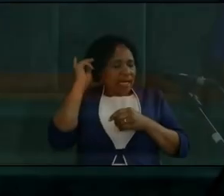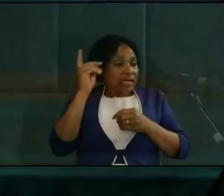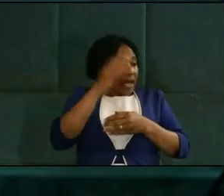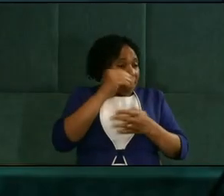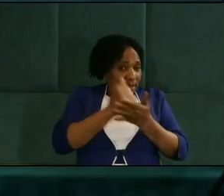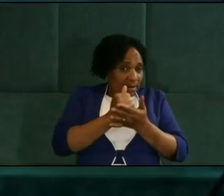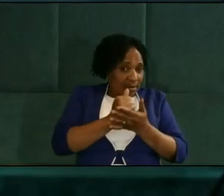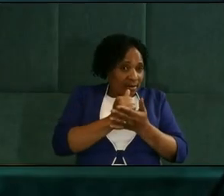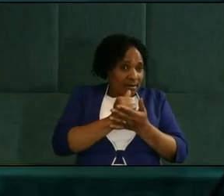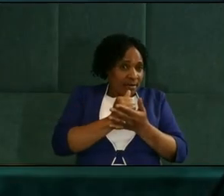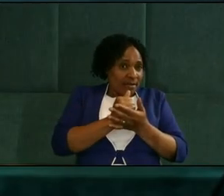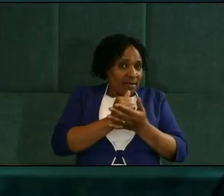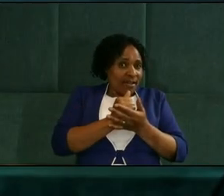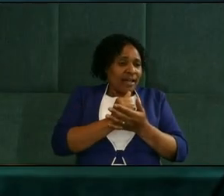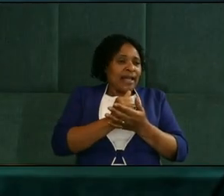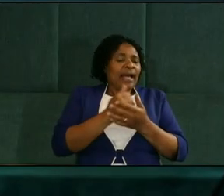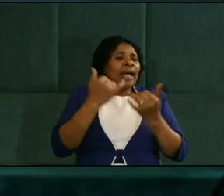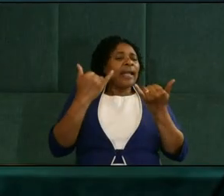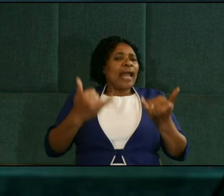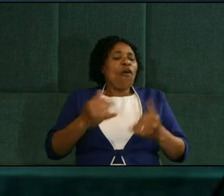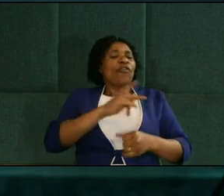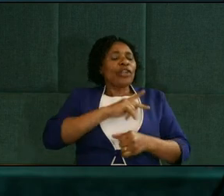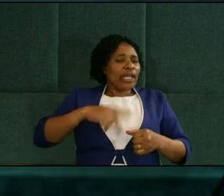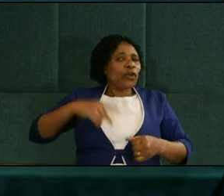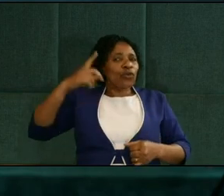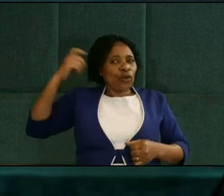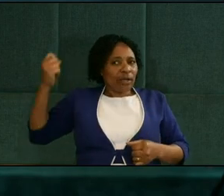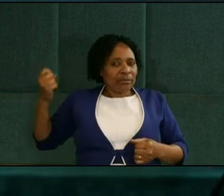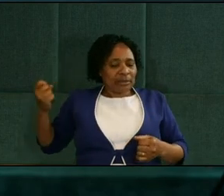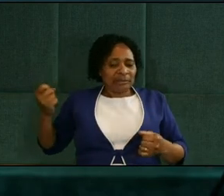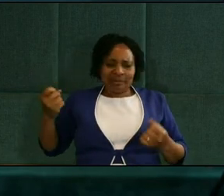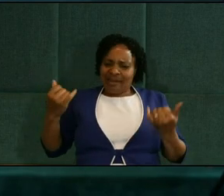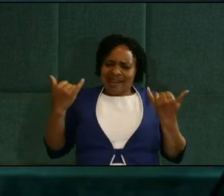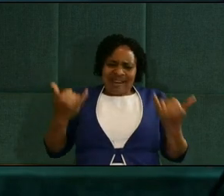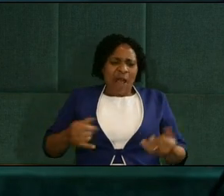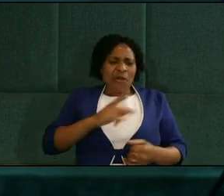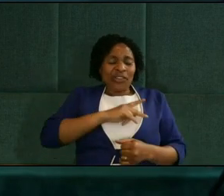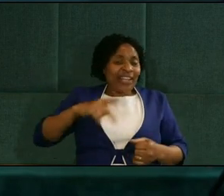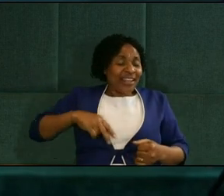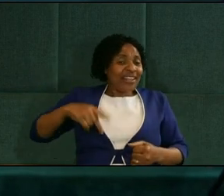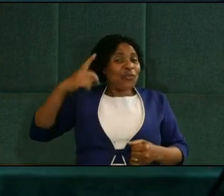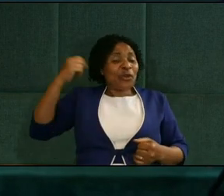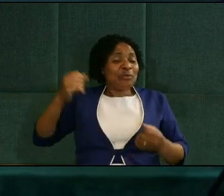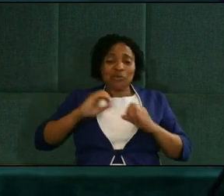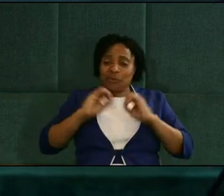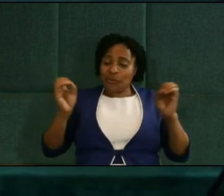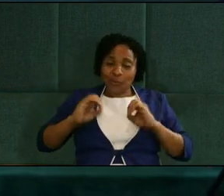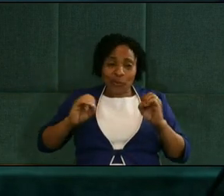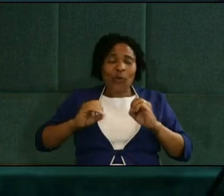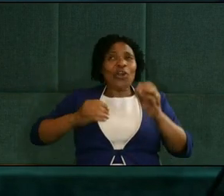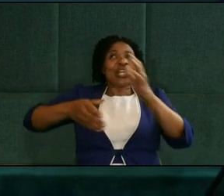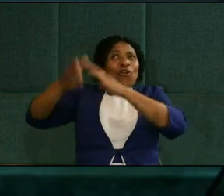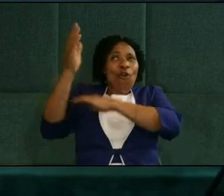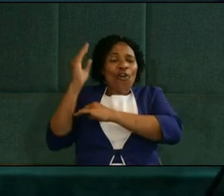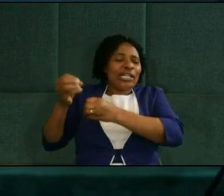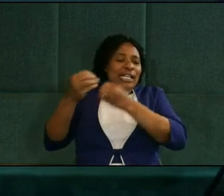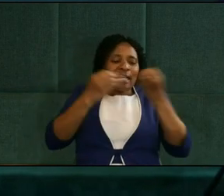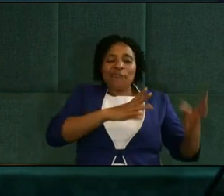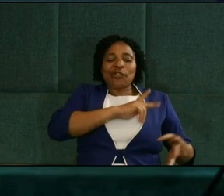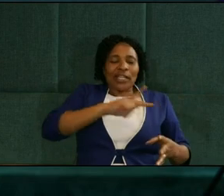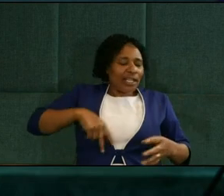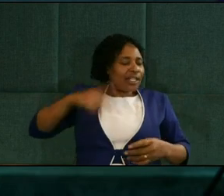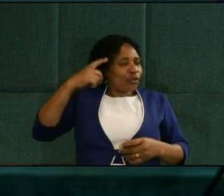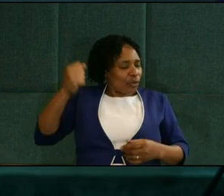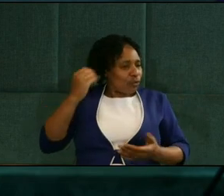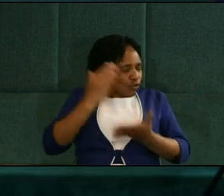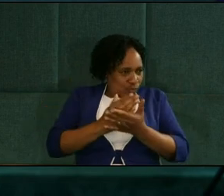get this. The king had the dream. It is not the king who had the dream, really. It is God who gave the king the dream. Is the